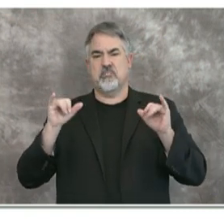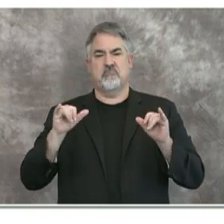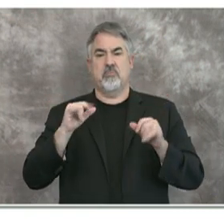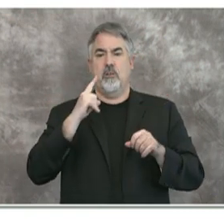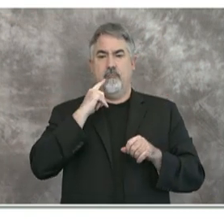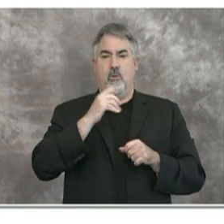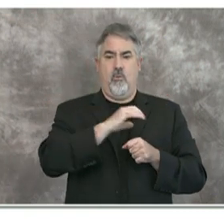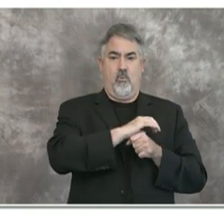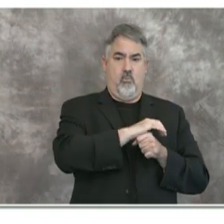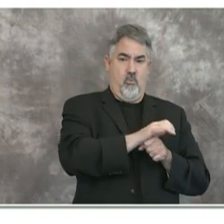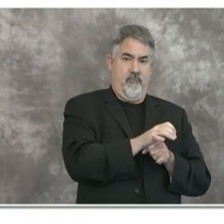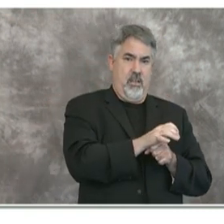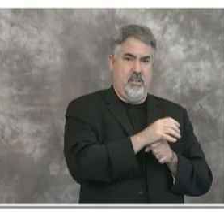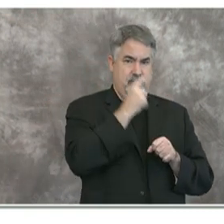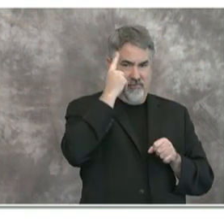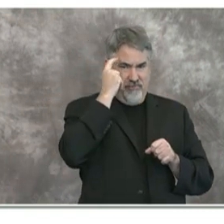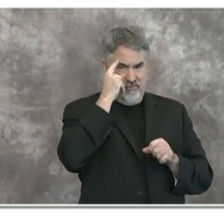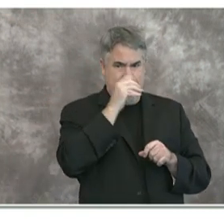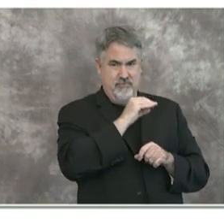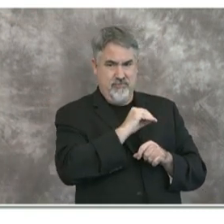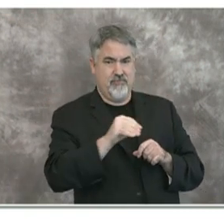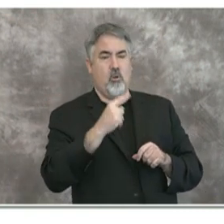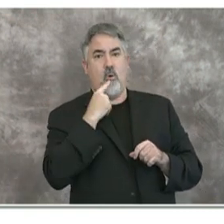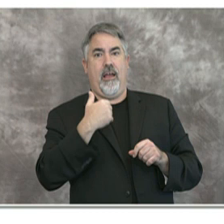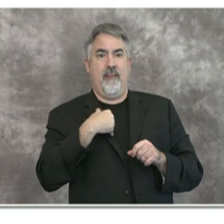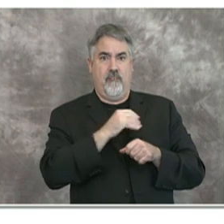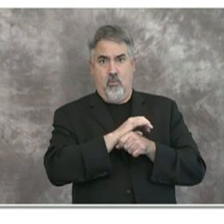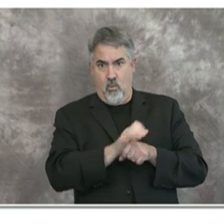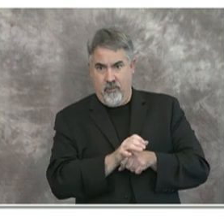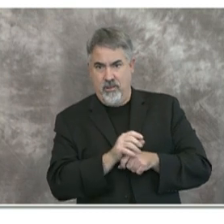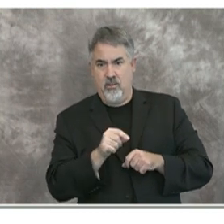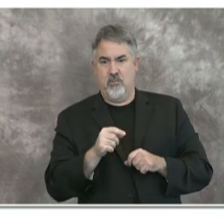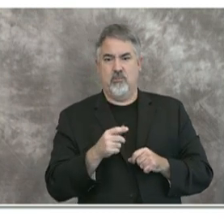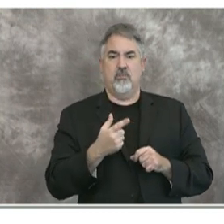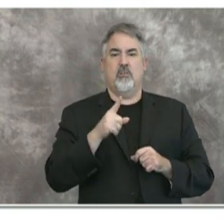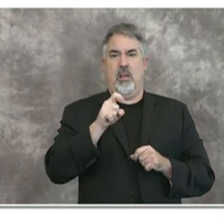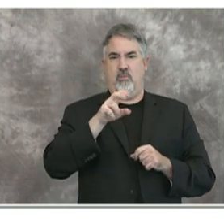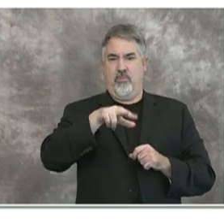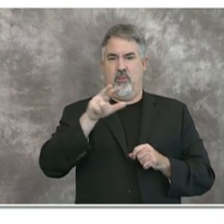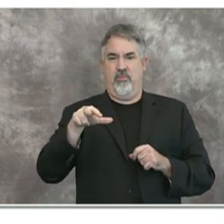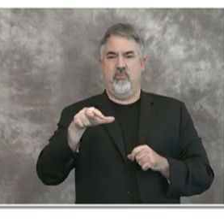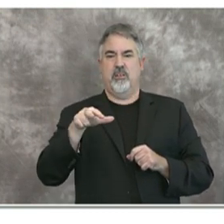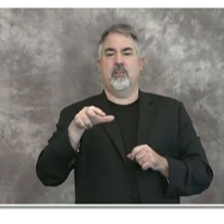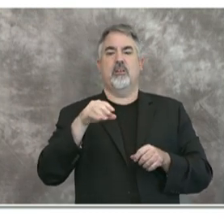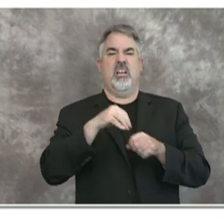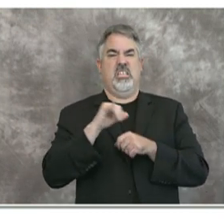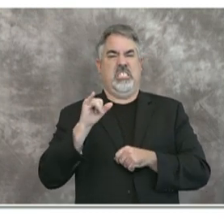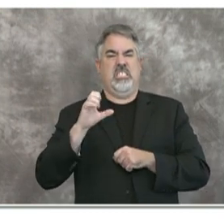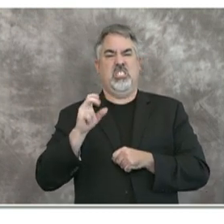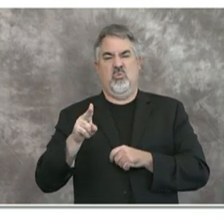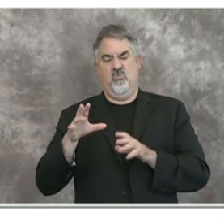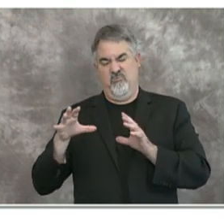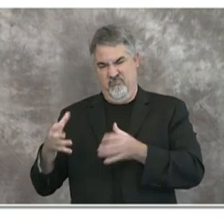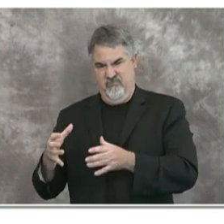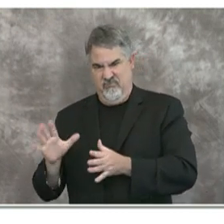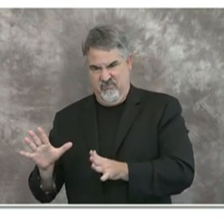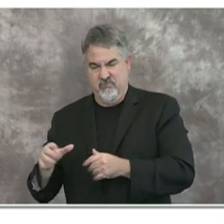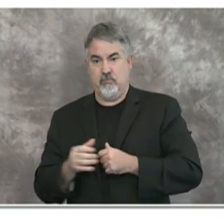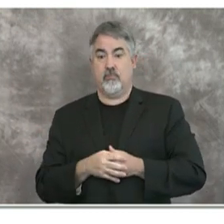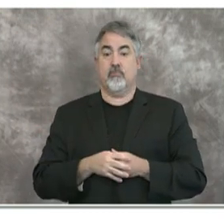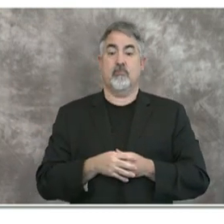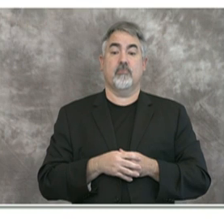COVID-suspected individuals in our area hospital systems, 133 in ICU, 363